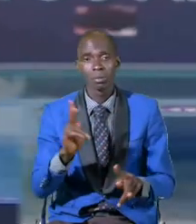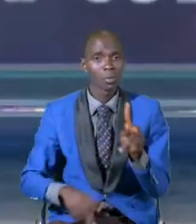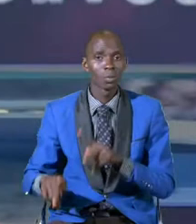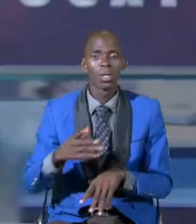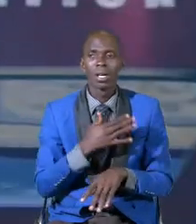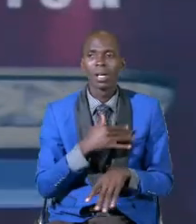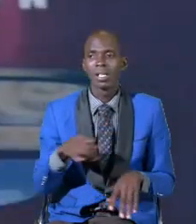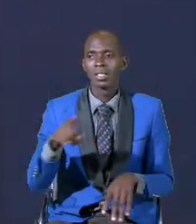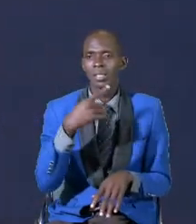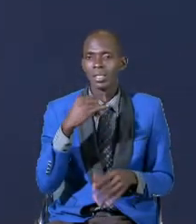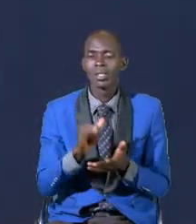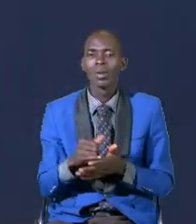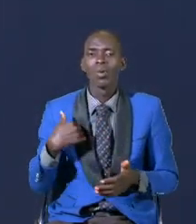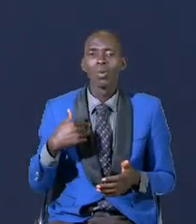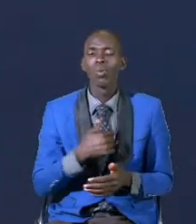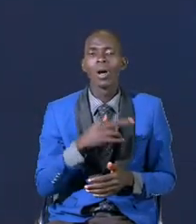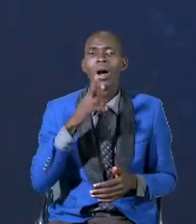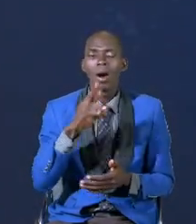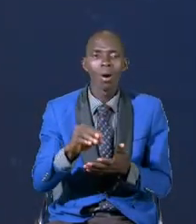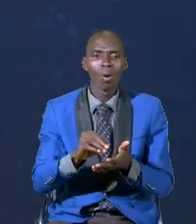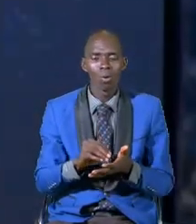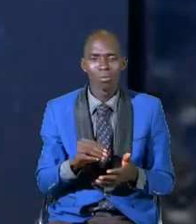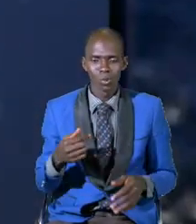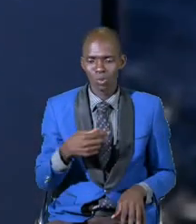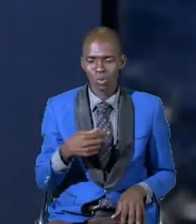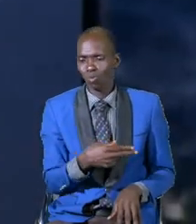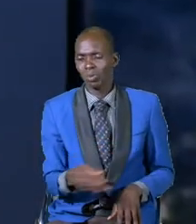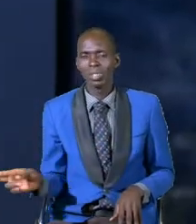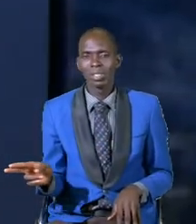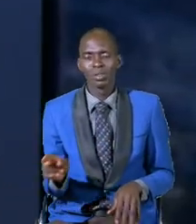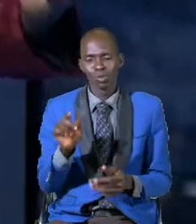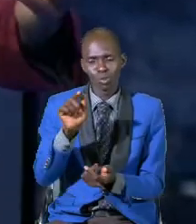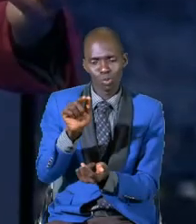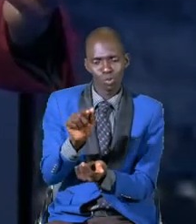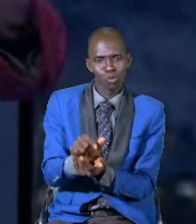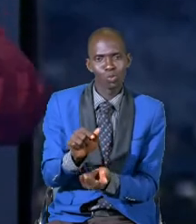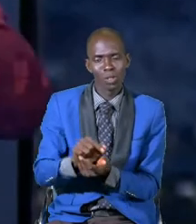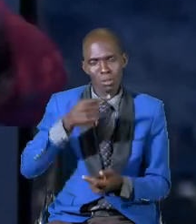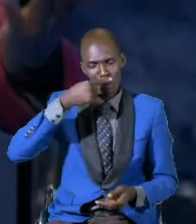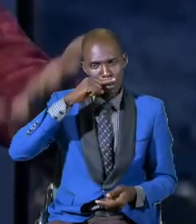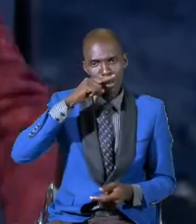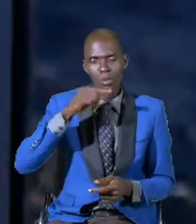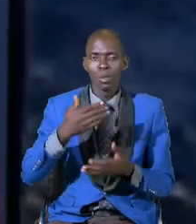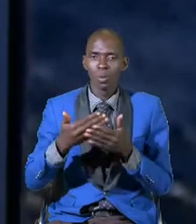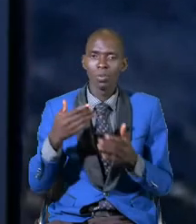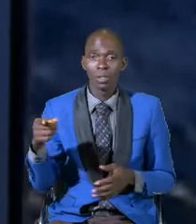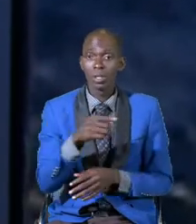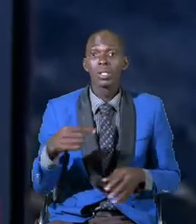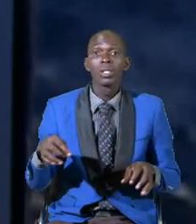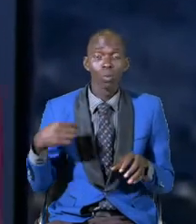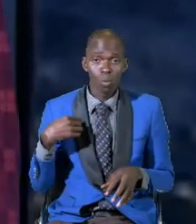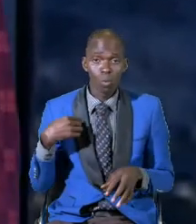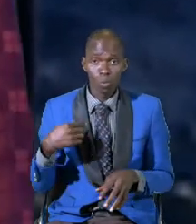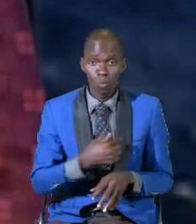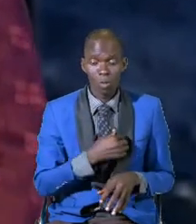we are grasshoppers in our own sight. They are giants in our own sight. Even in their sight, we ourselves, we